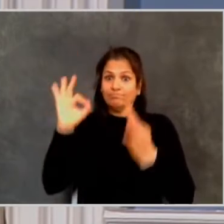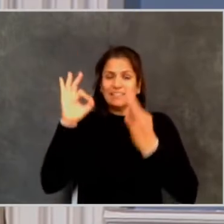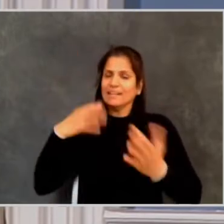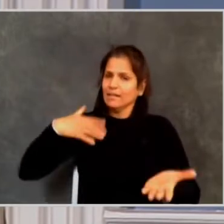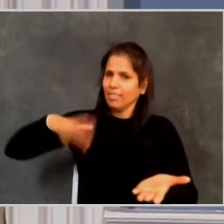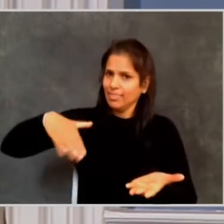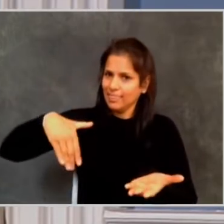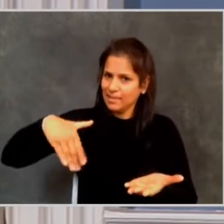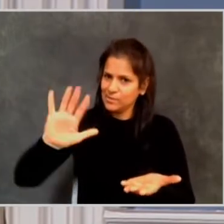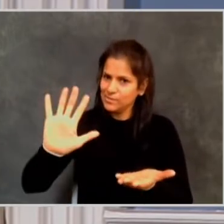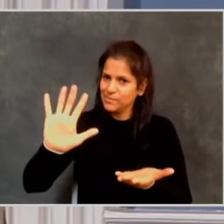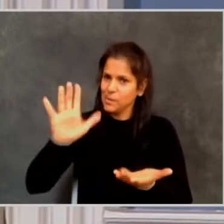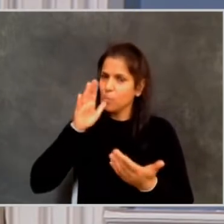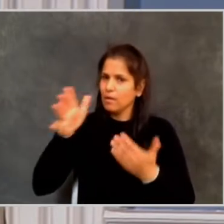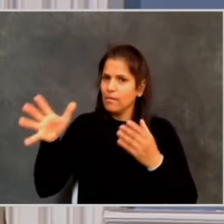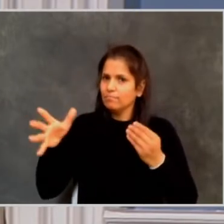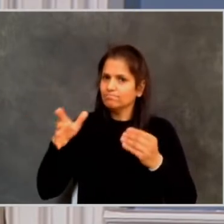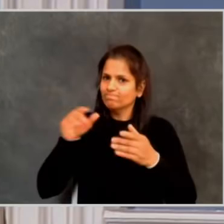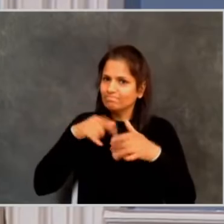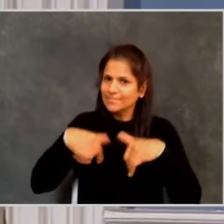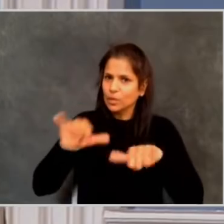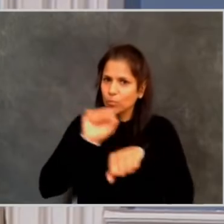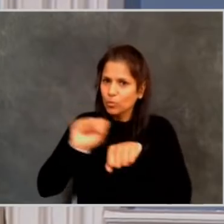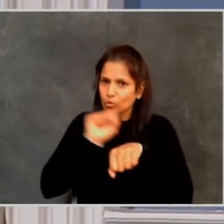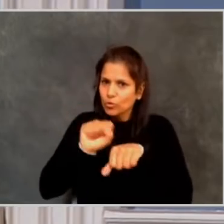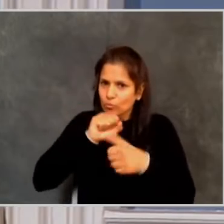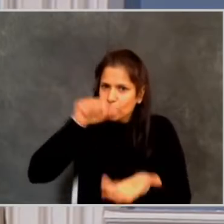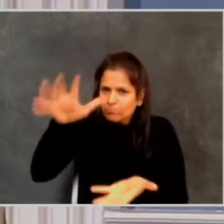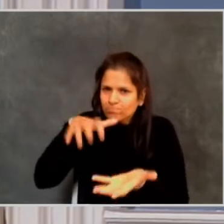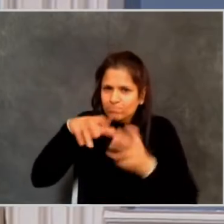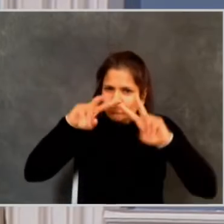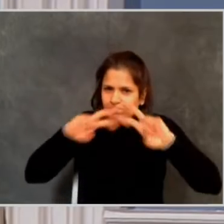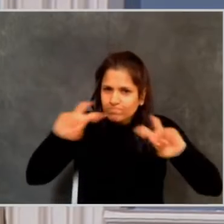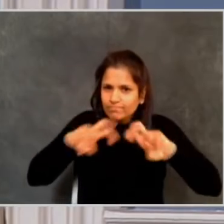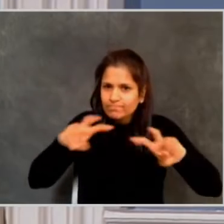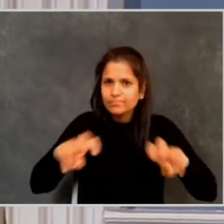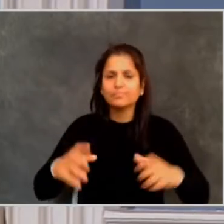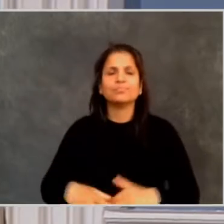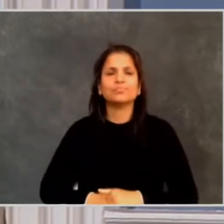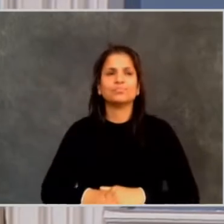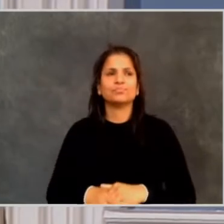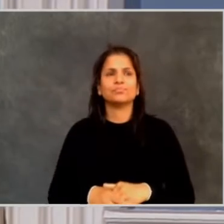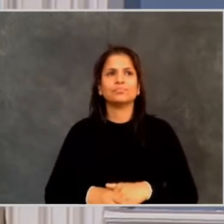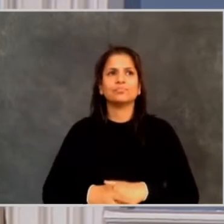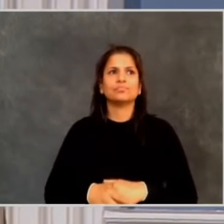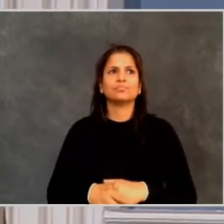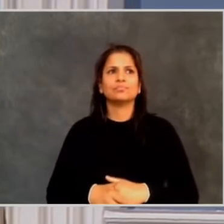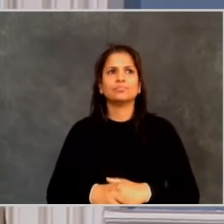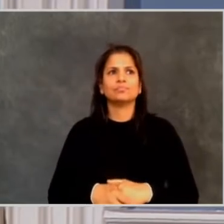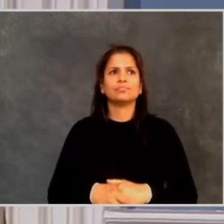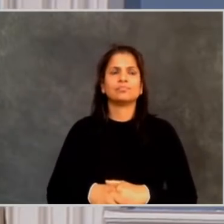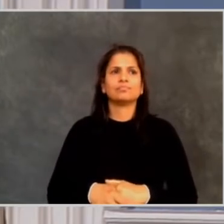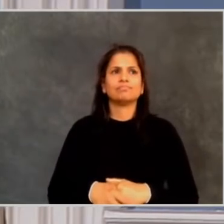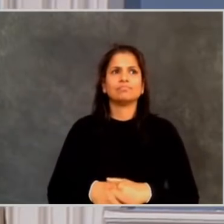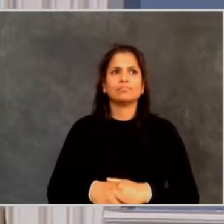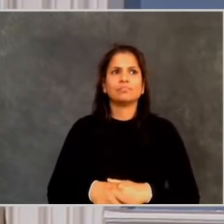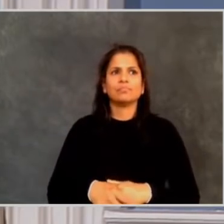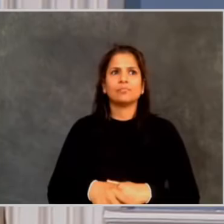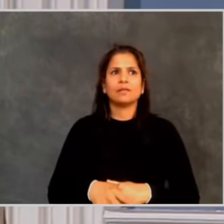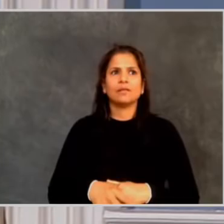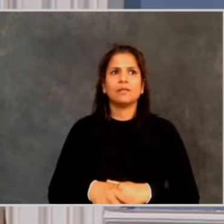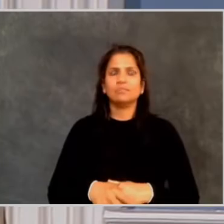not just about what the healthcare delivery system can do. It really is about what all sectors of civil society can do